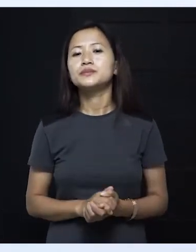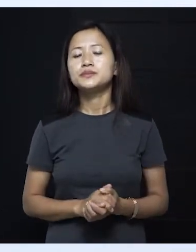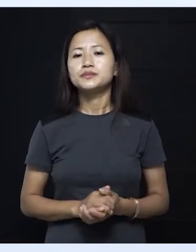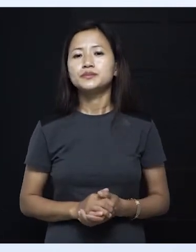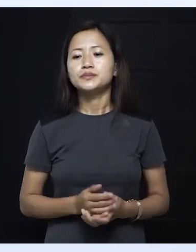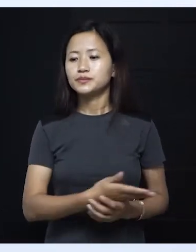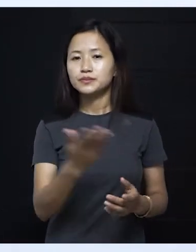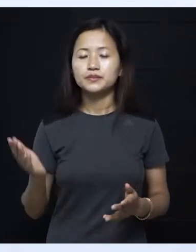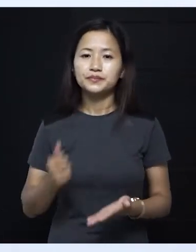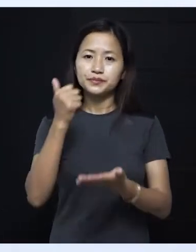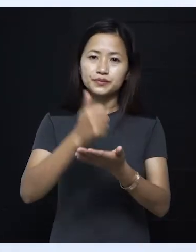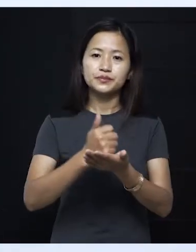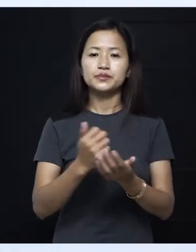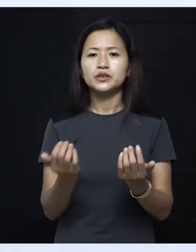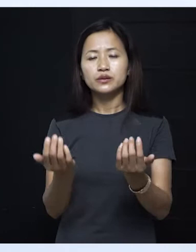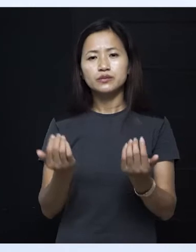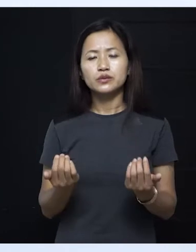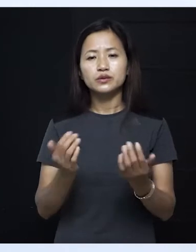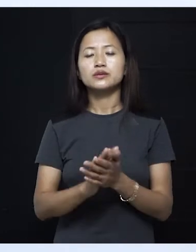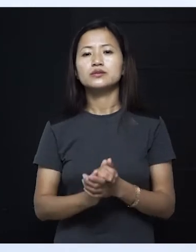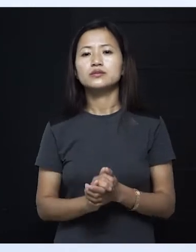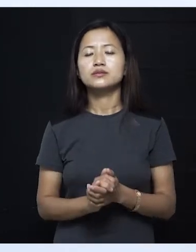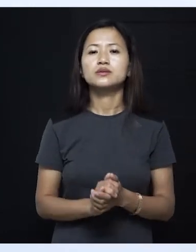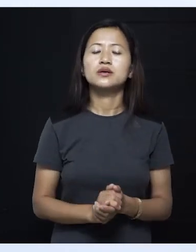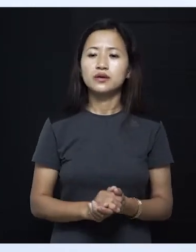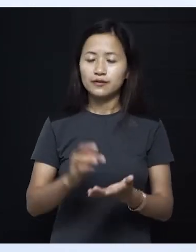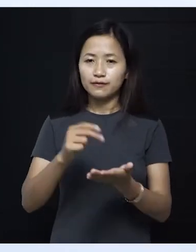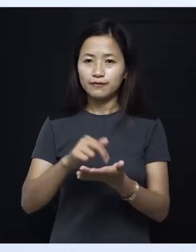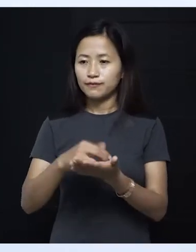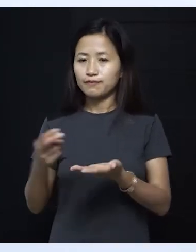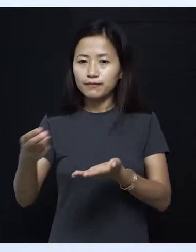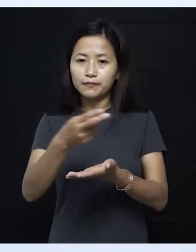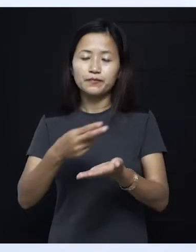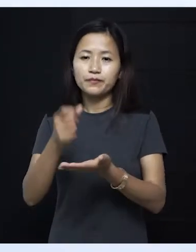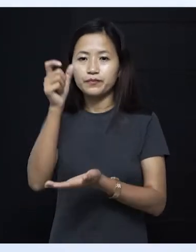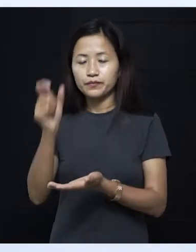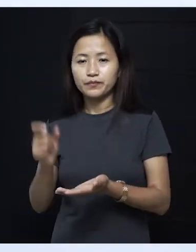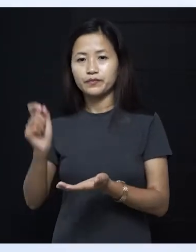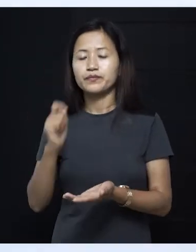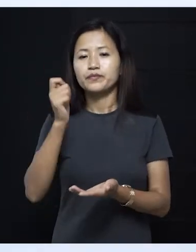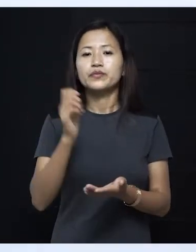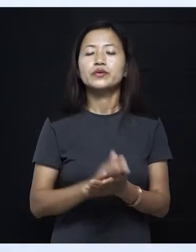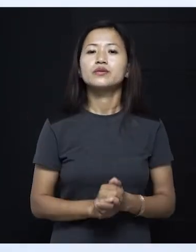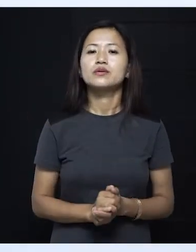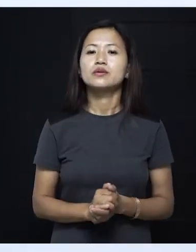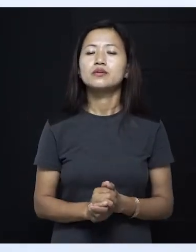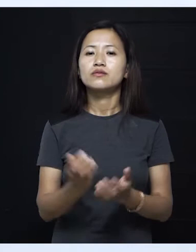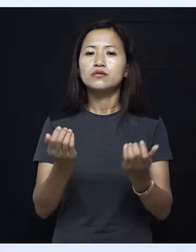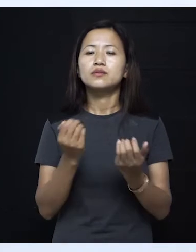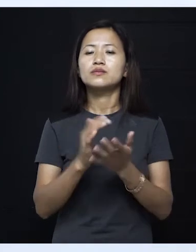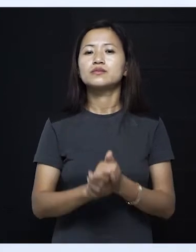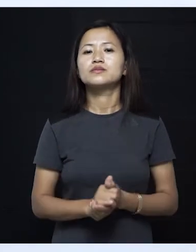they also decided to protect the farmers from the middlemen. Okay, the government of India, they also wanted to